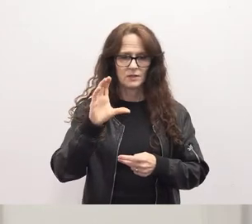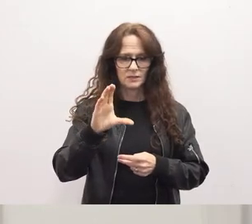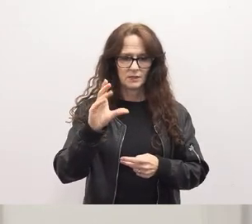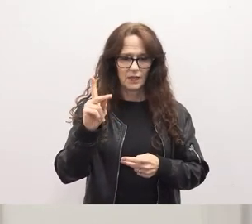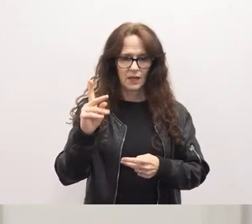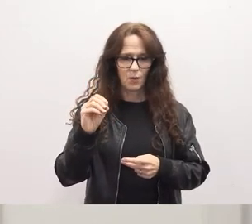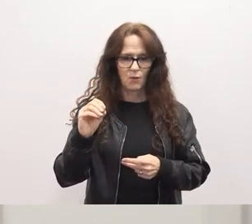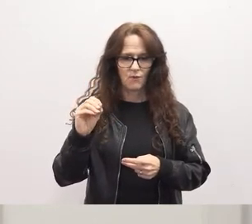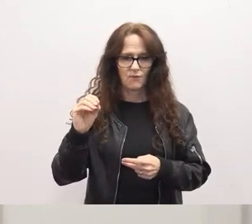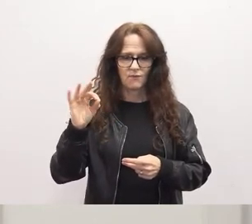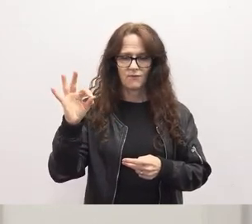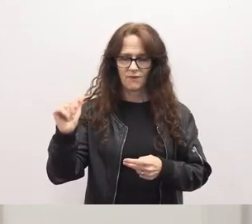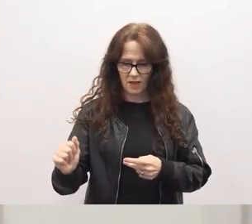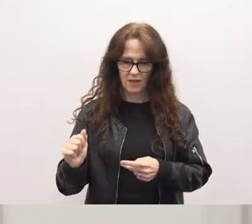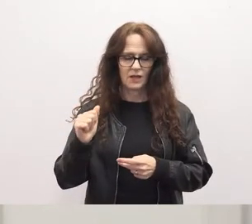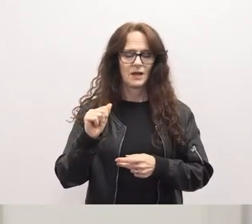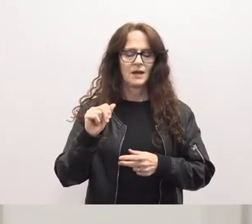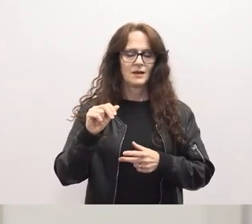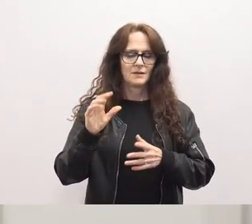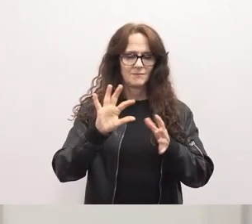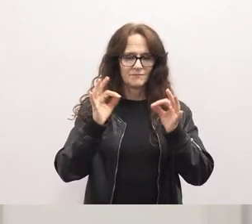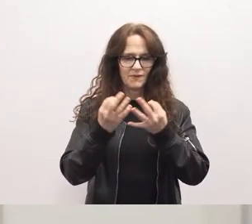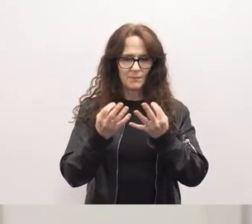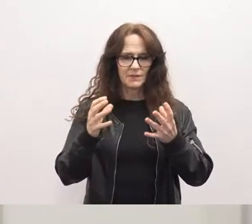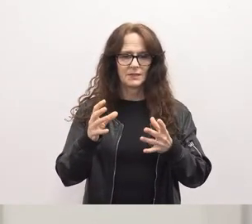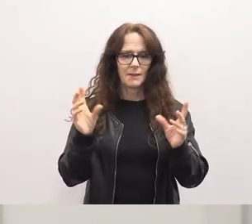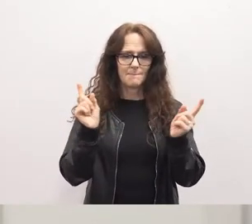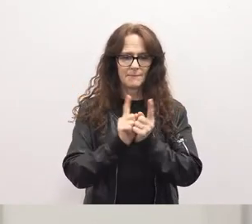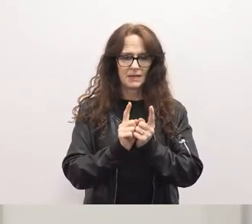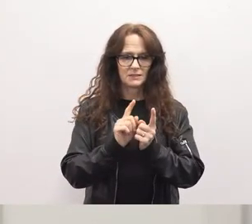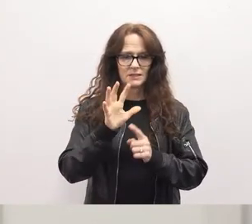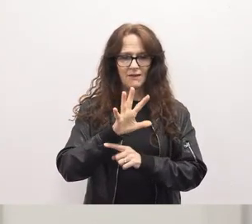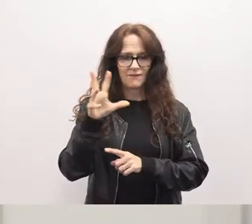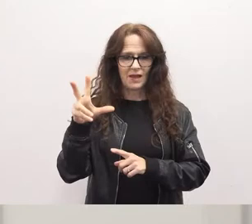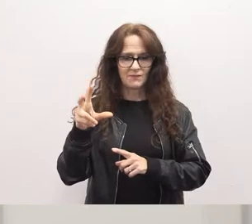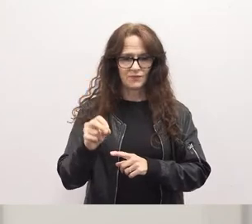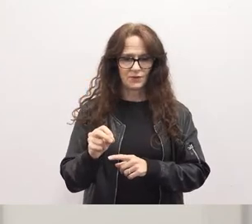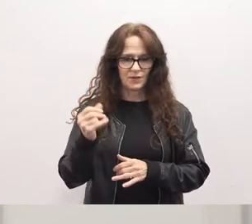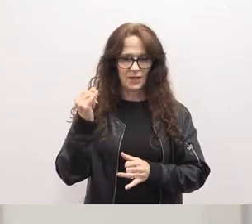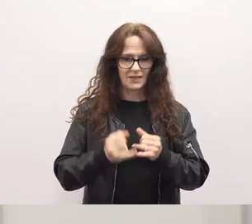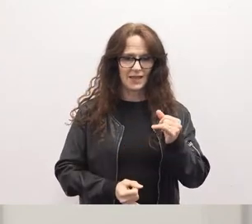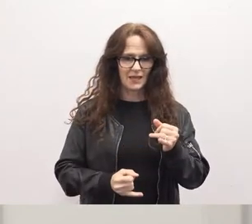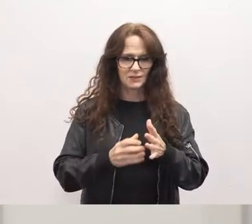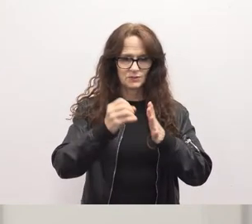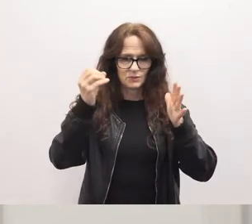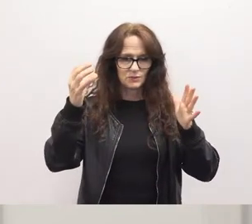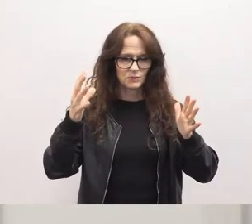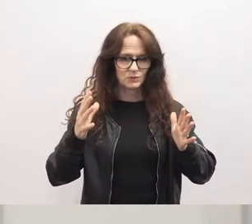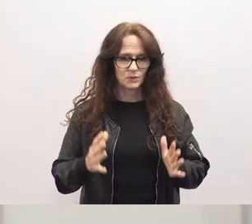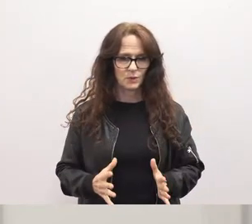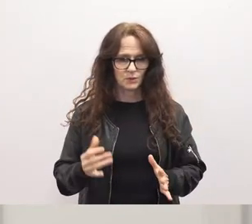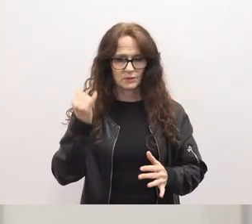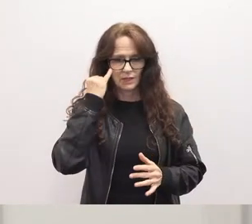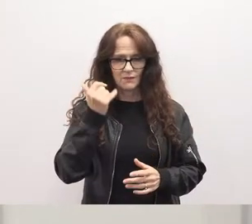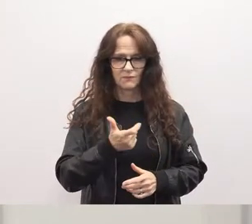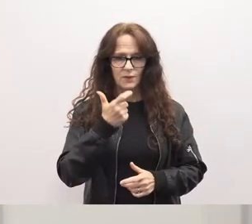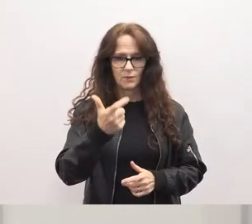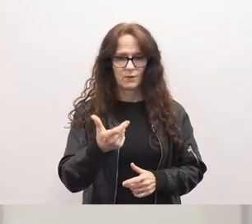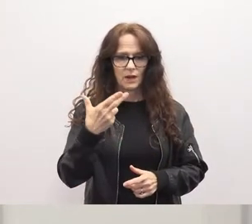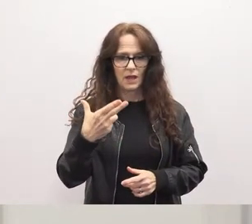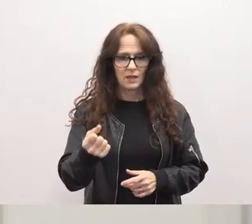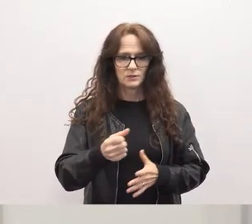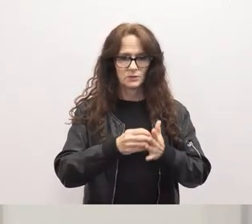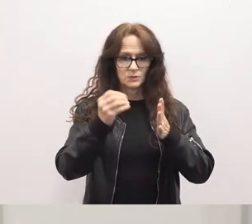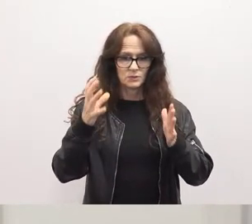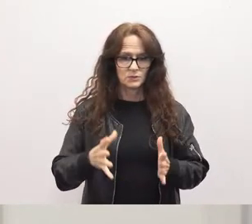families meets on the 27th at 5:30. And lastly, to our students, if they are watching, high school